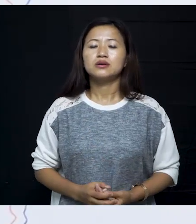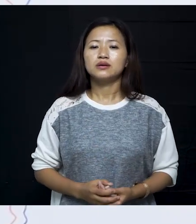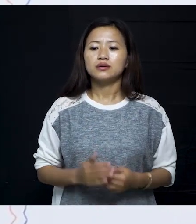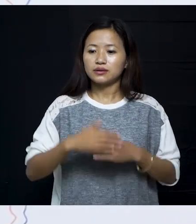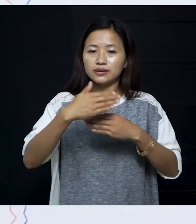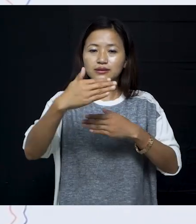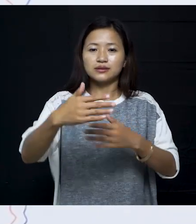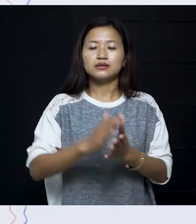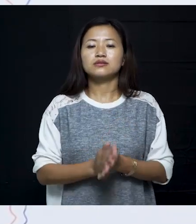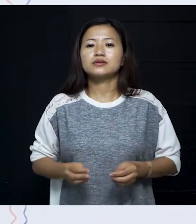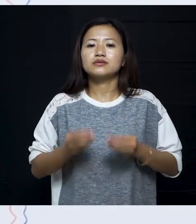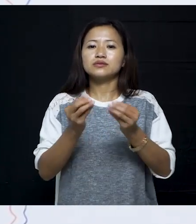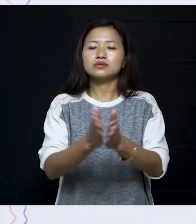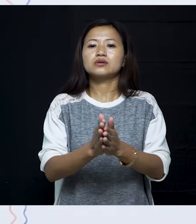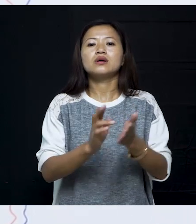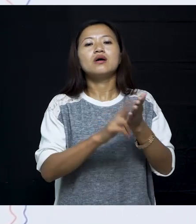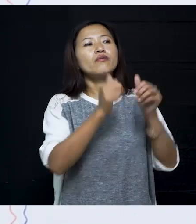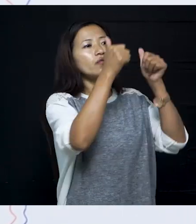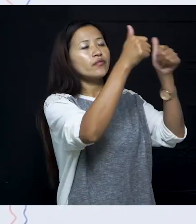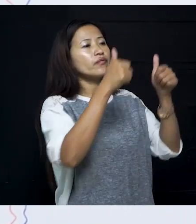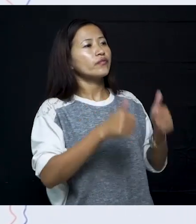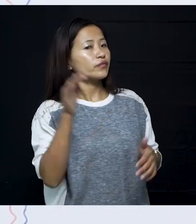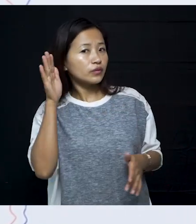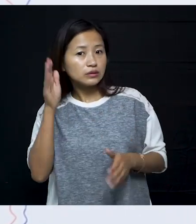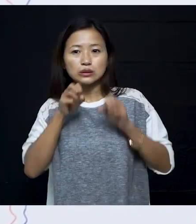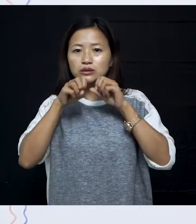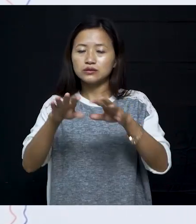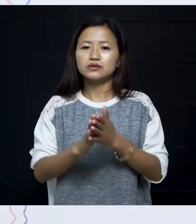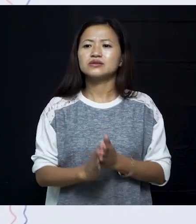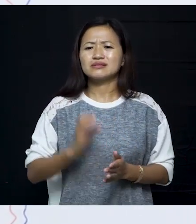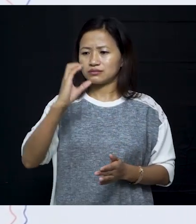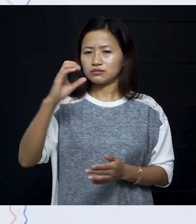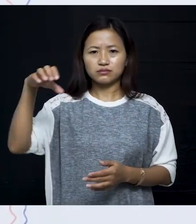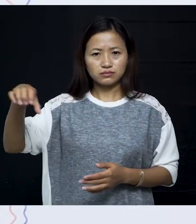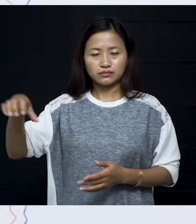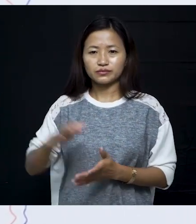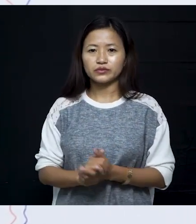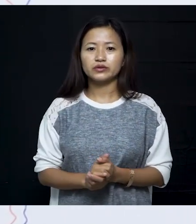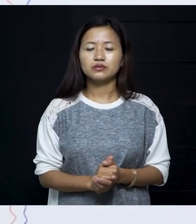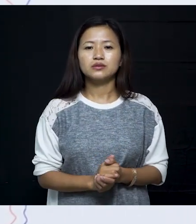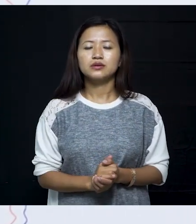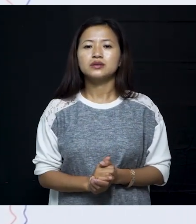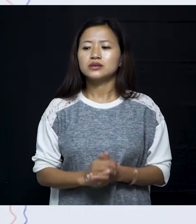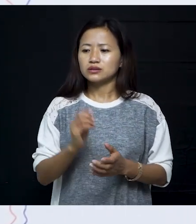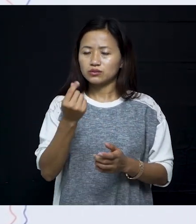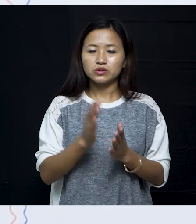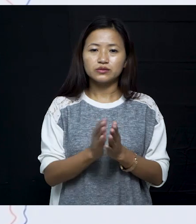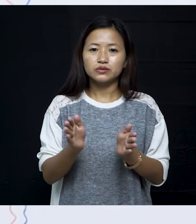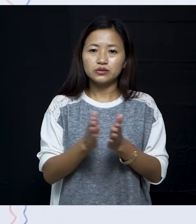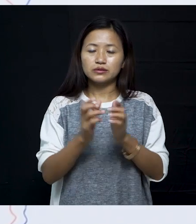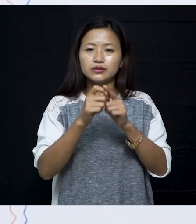extending or giving out notices for cleanliness drive in your colony. So for all these kinds of purposes, we